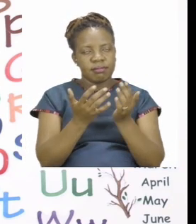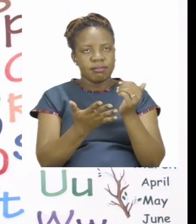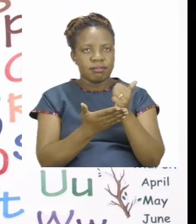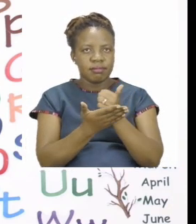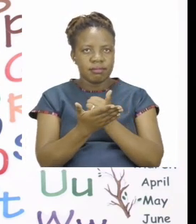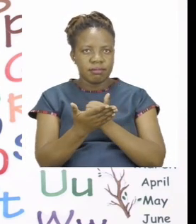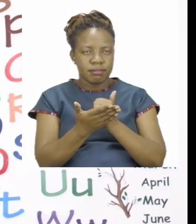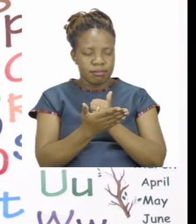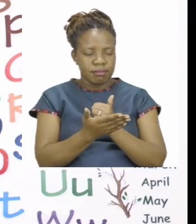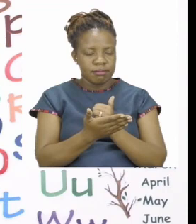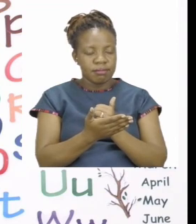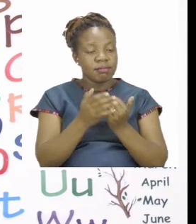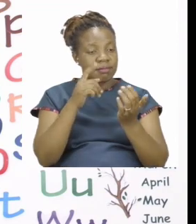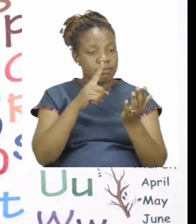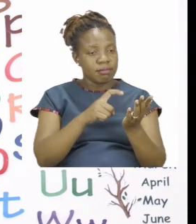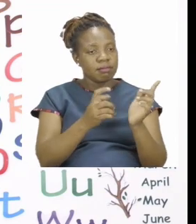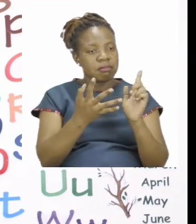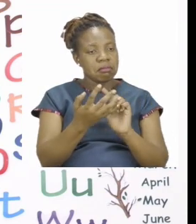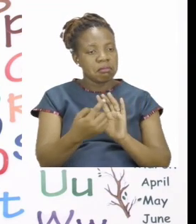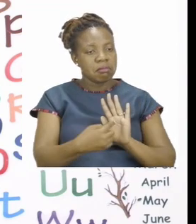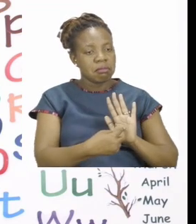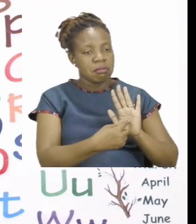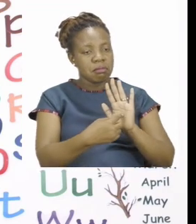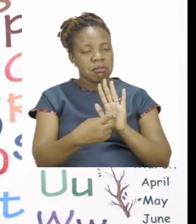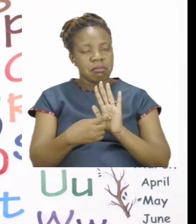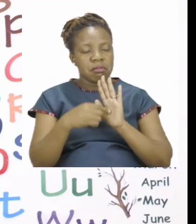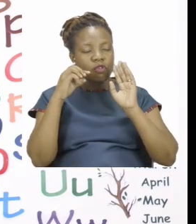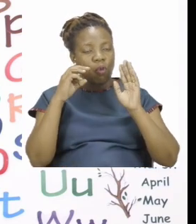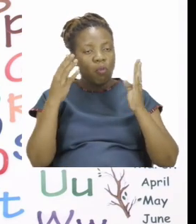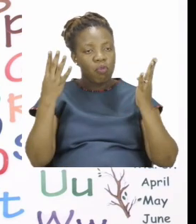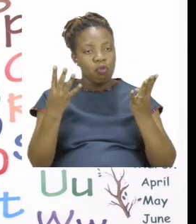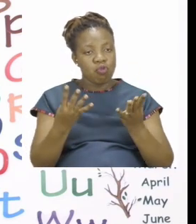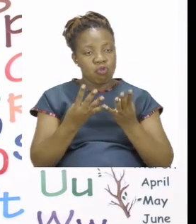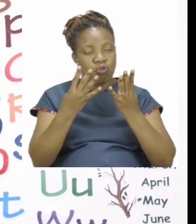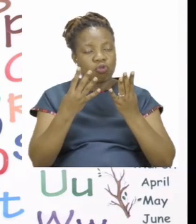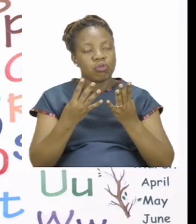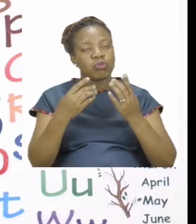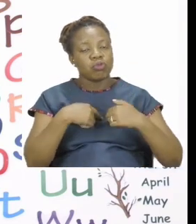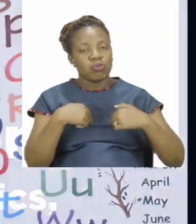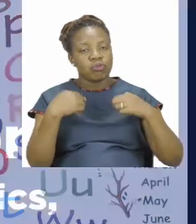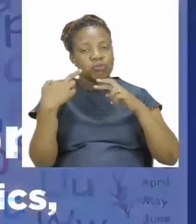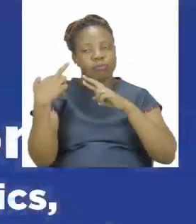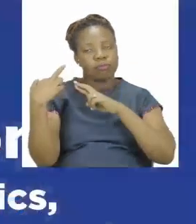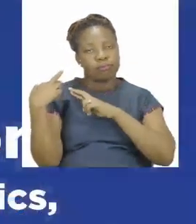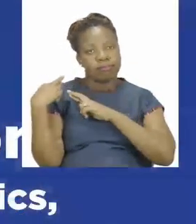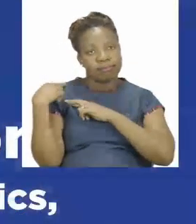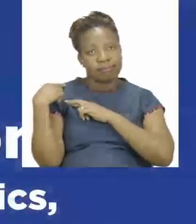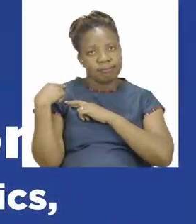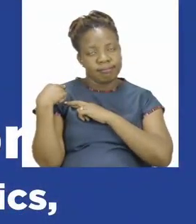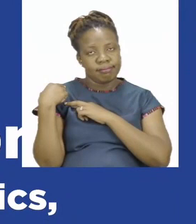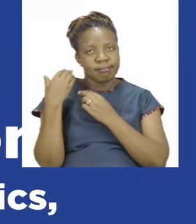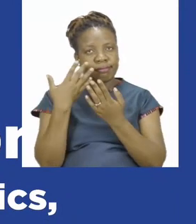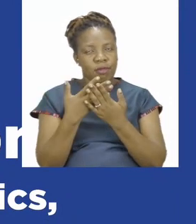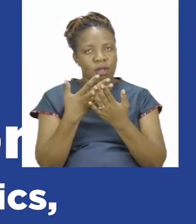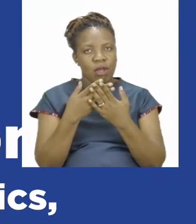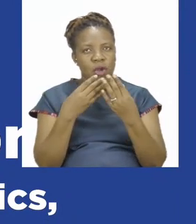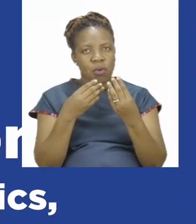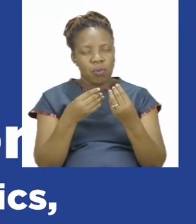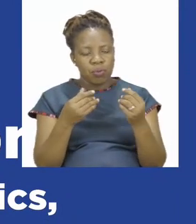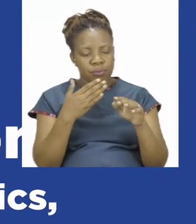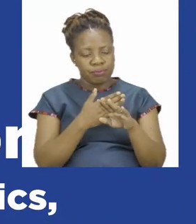how responsible we are. So let's try and sanitize as regularly as possible. Make sure your hands are dry before you touch anything